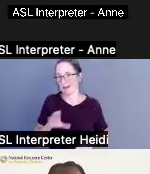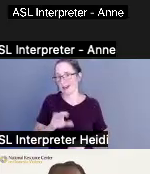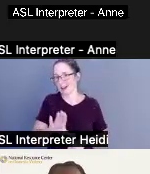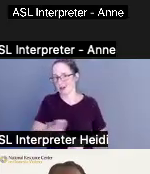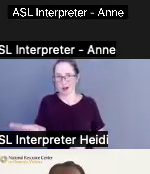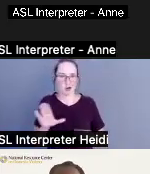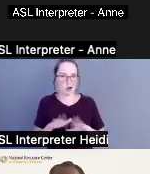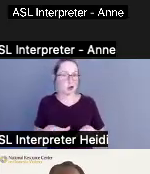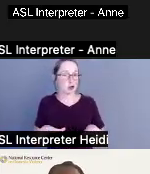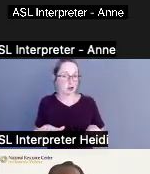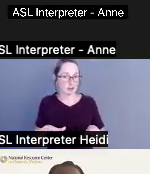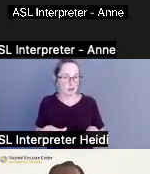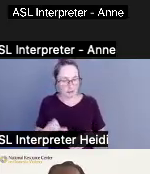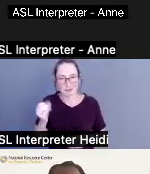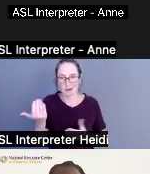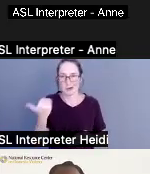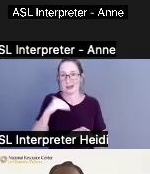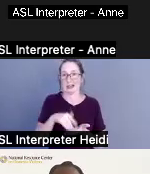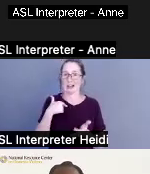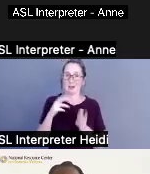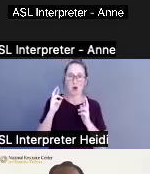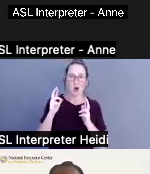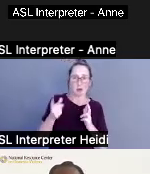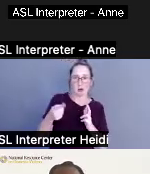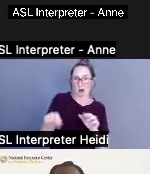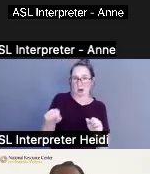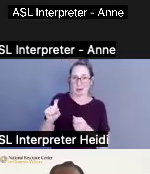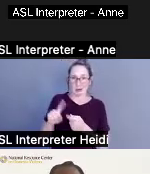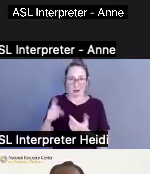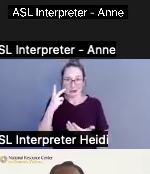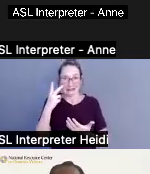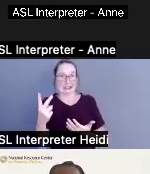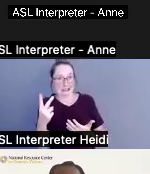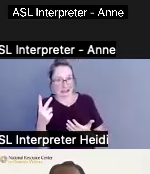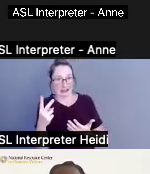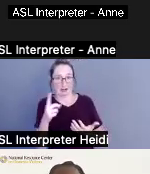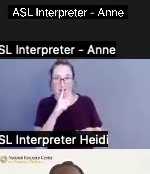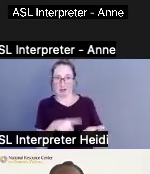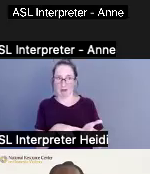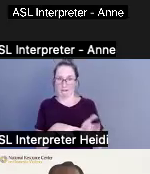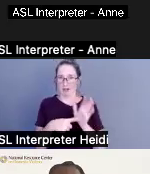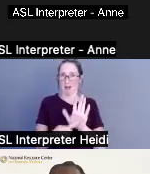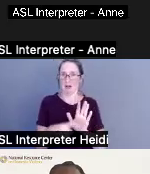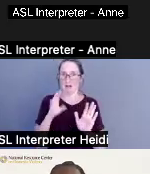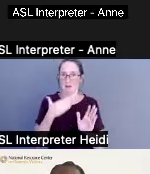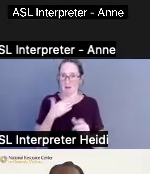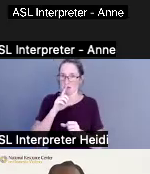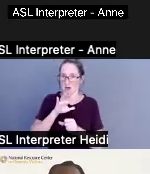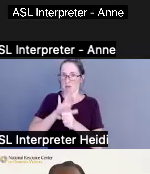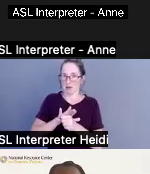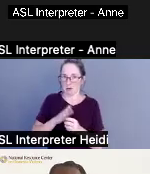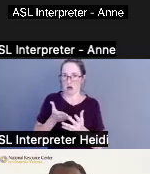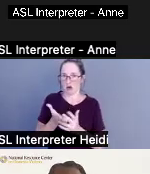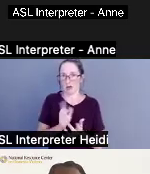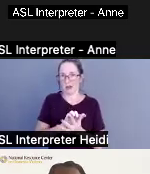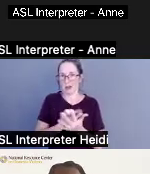children. So again, I hope that you have been able to see a reflection of our commitments through these